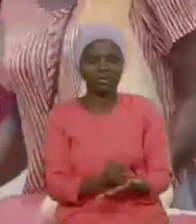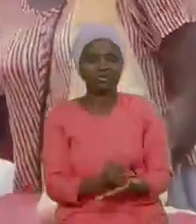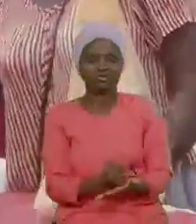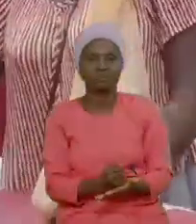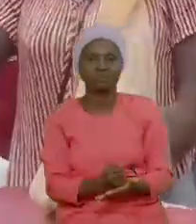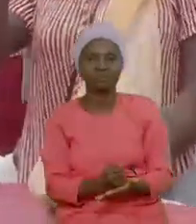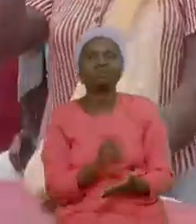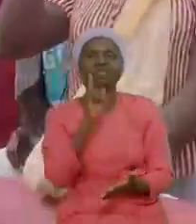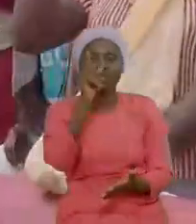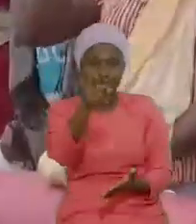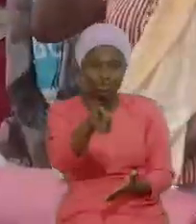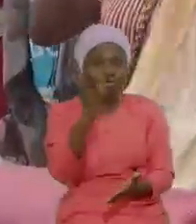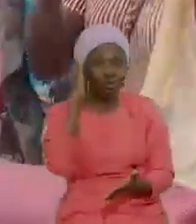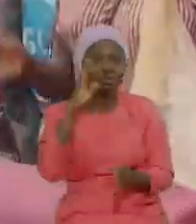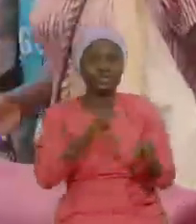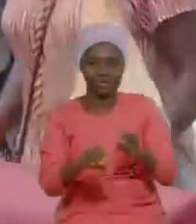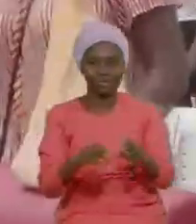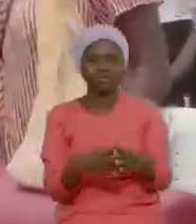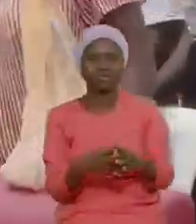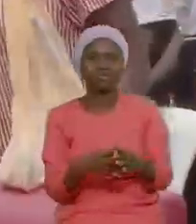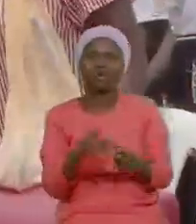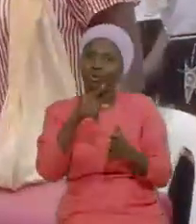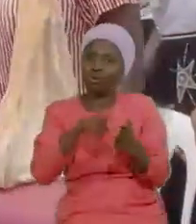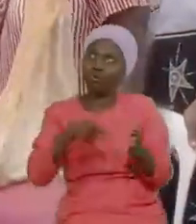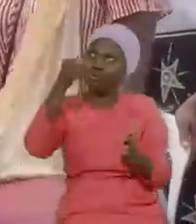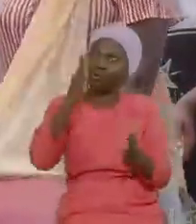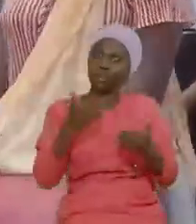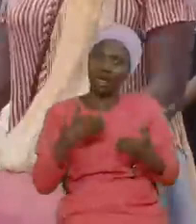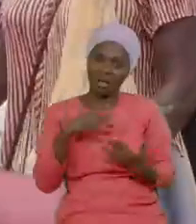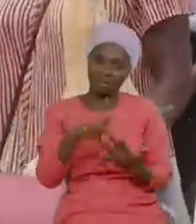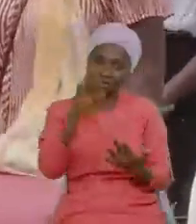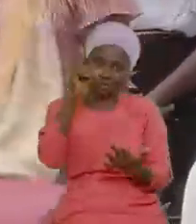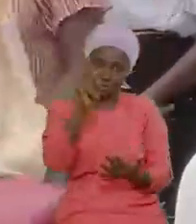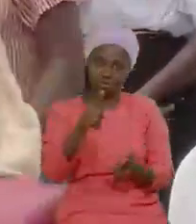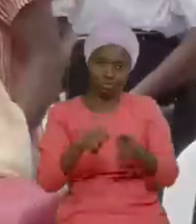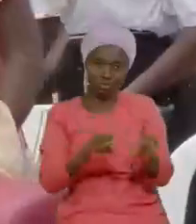You will do what God has appointed you to do.